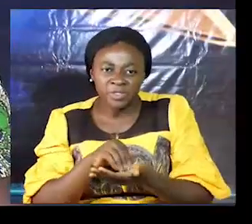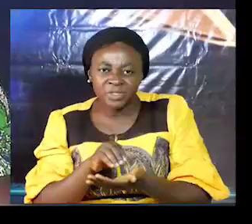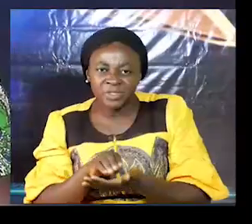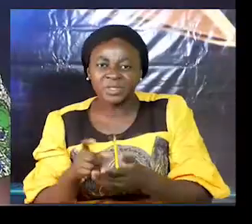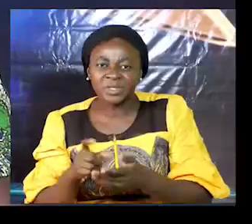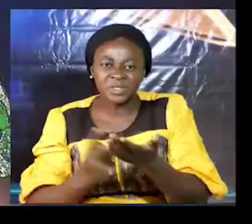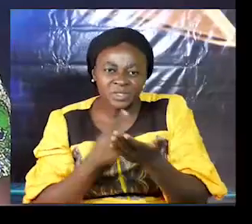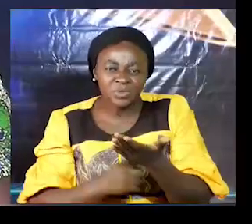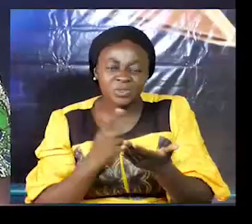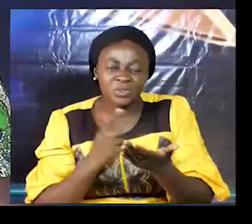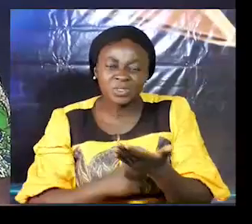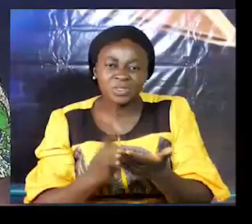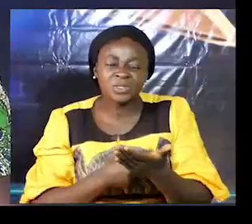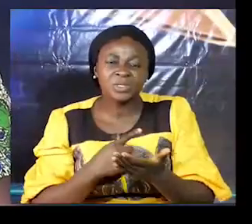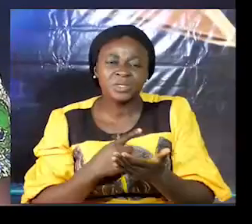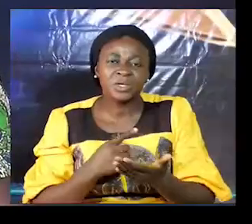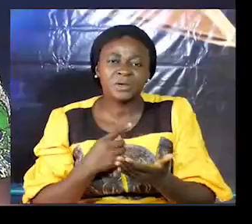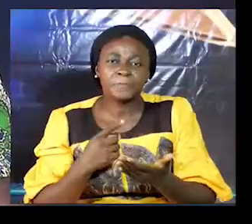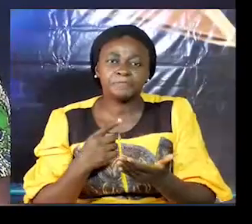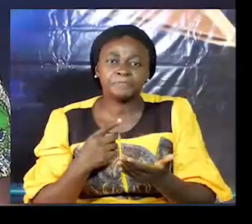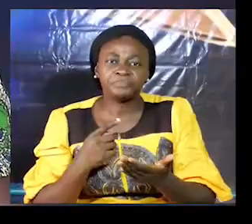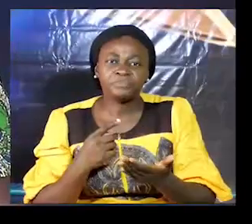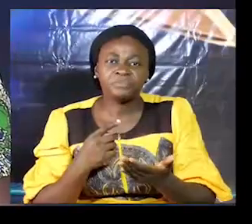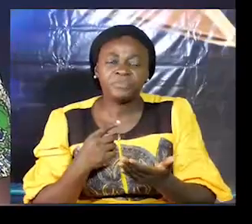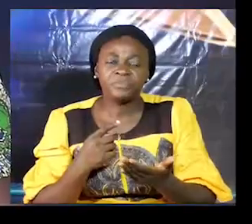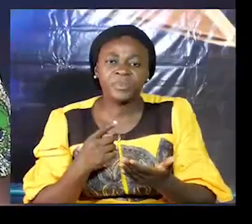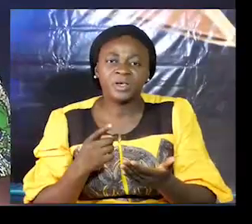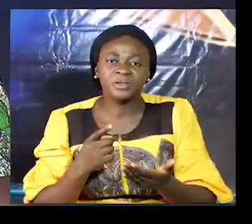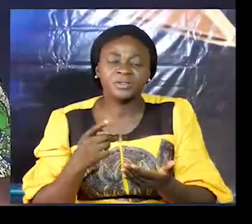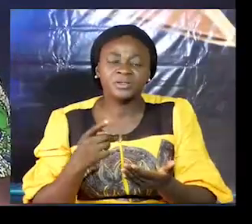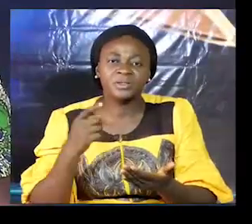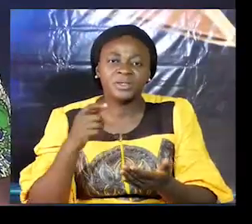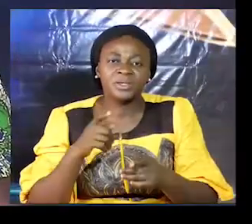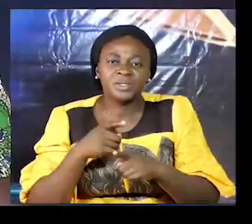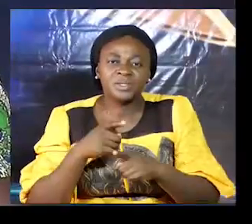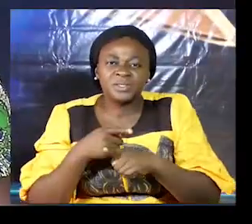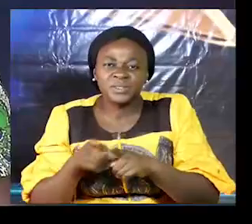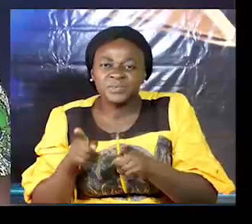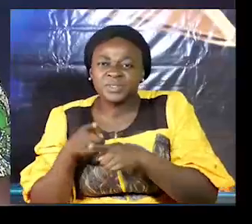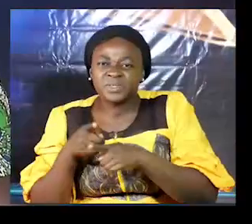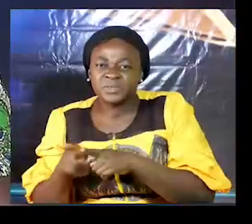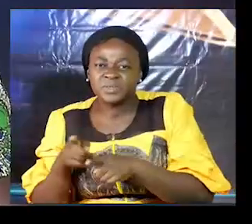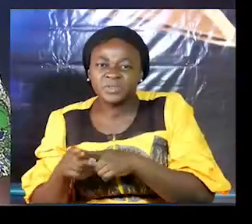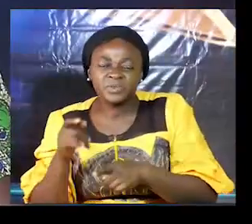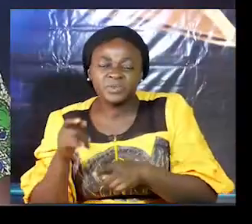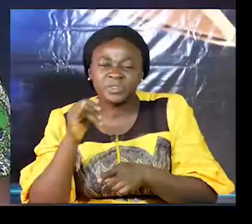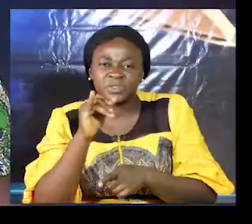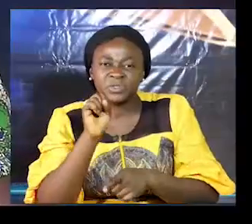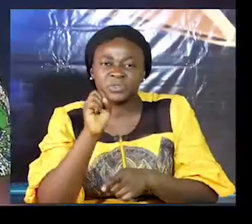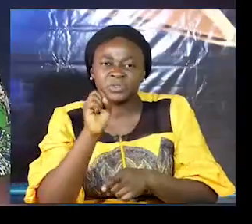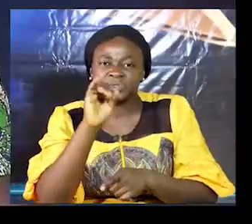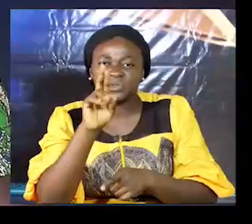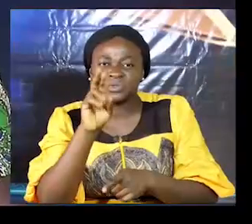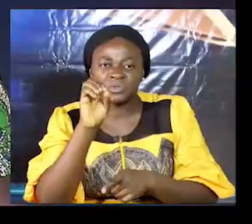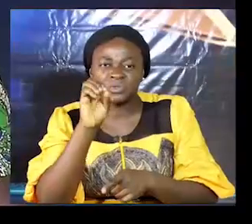when you have not discerned that this is a man God will have you to settle down with. That will corrupt your vision. It will make you to dream about